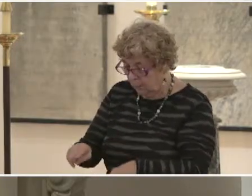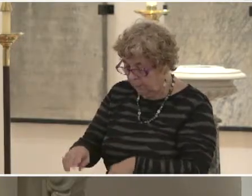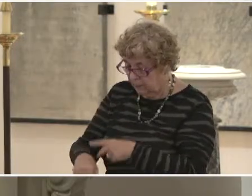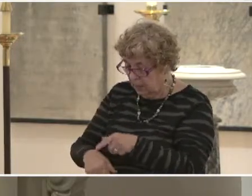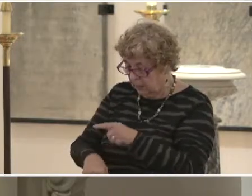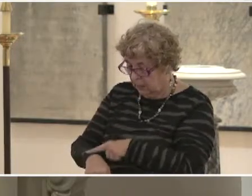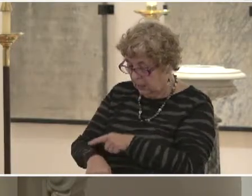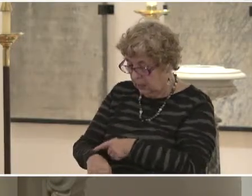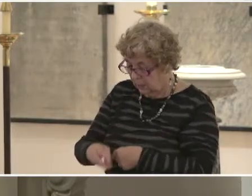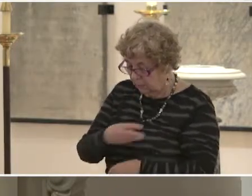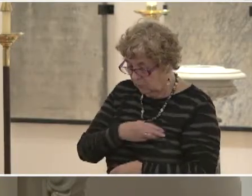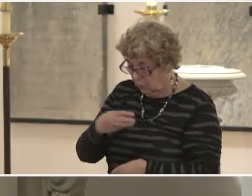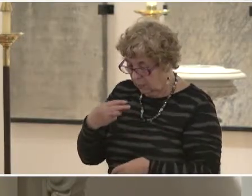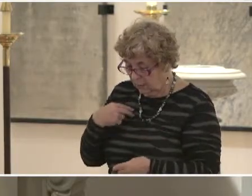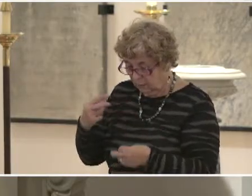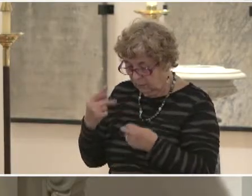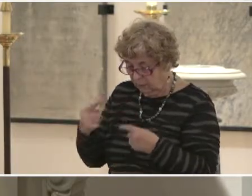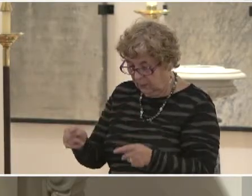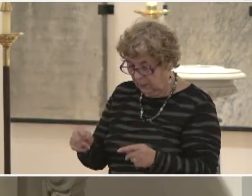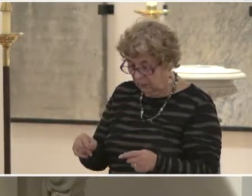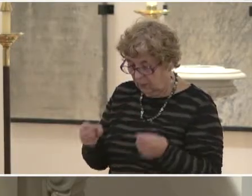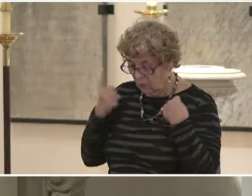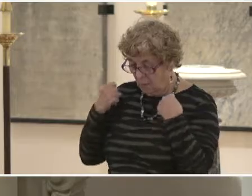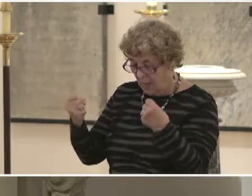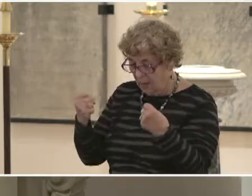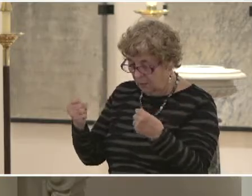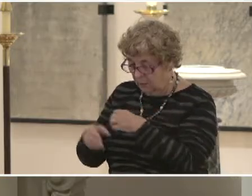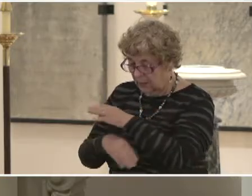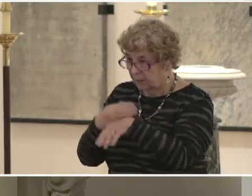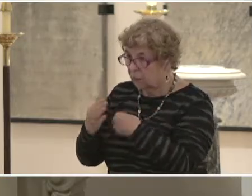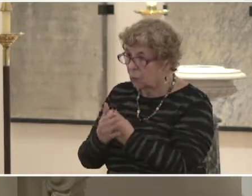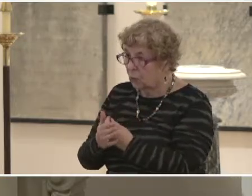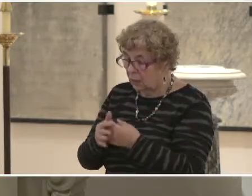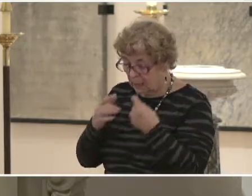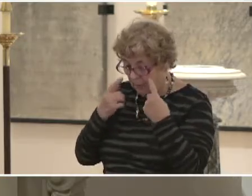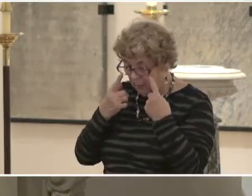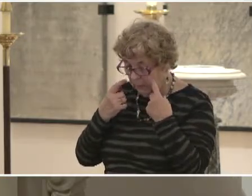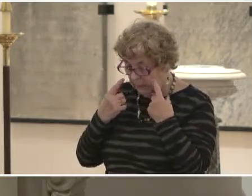secure, to say, I can't feel God.